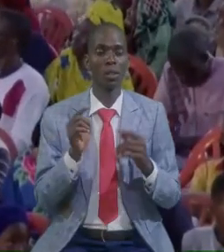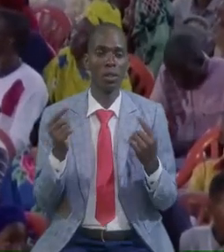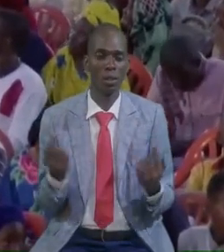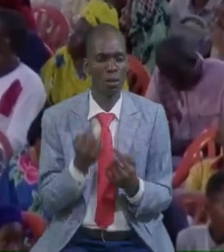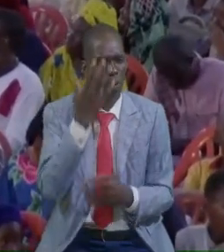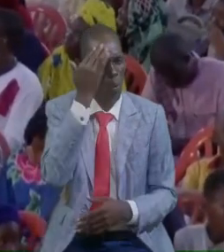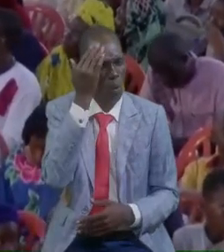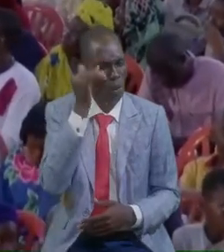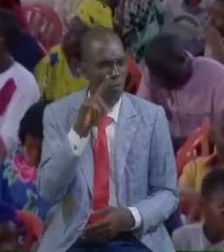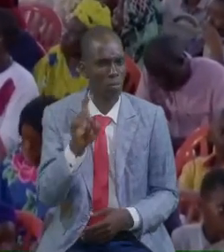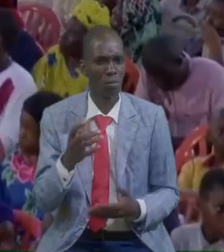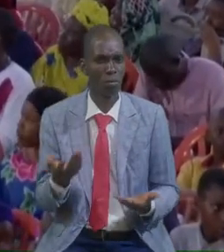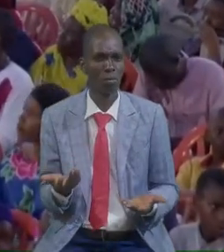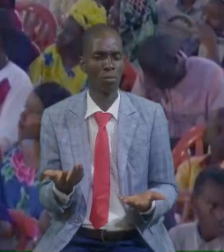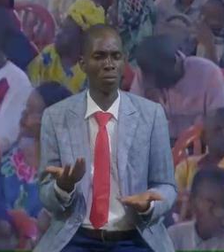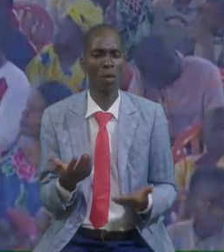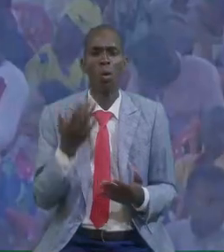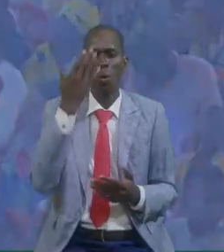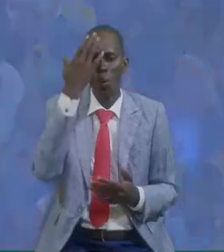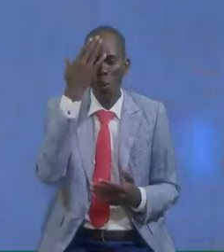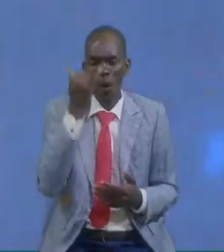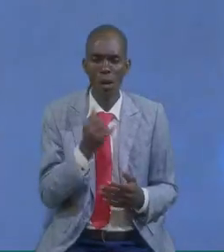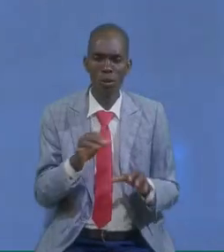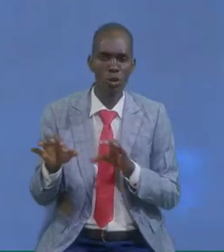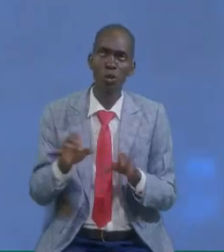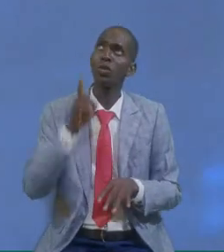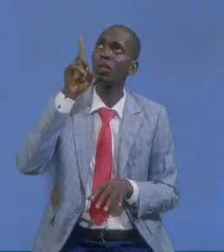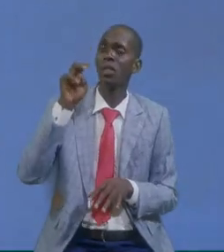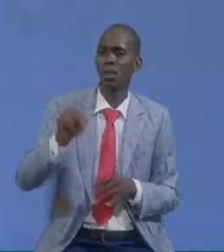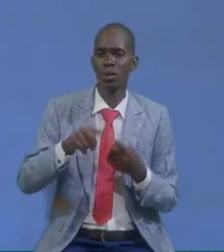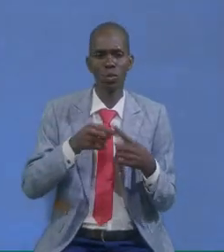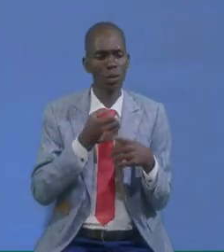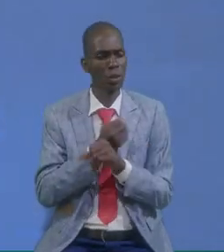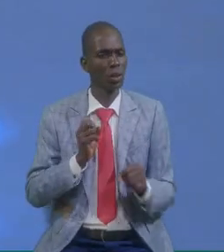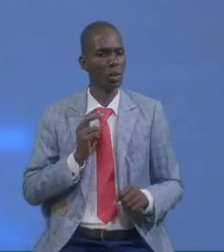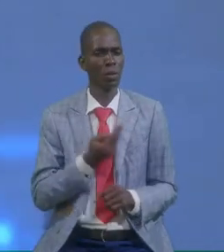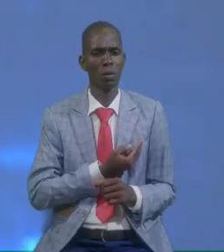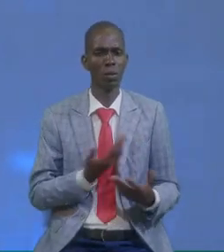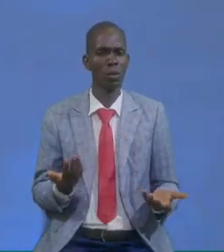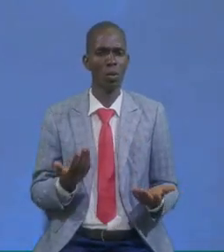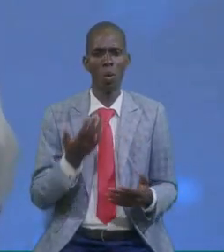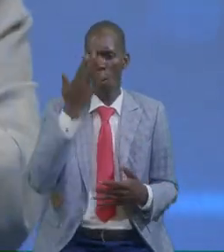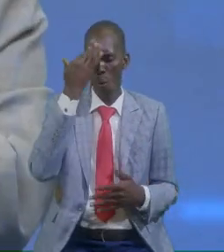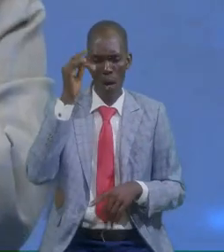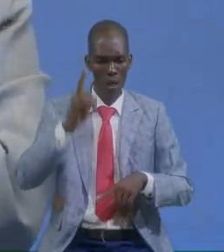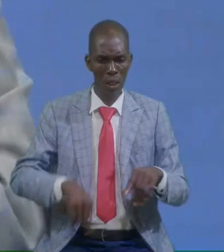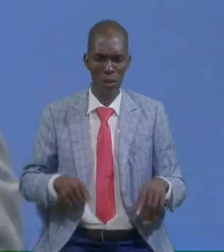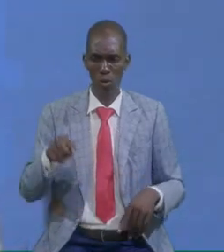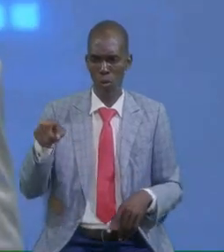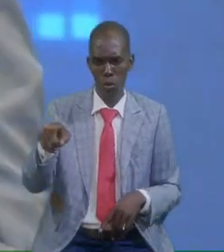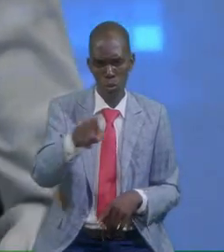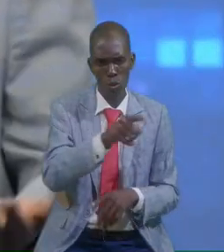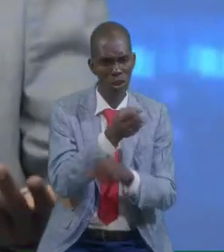Why does he have to do that? Why can't you save yourself?